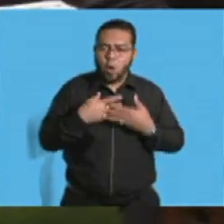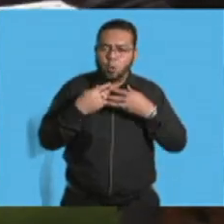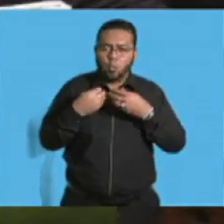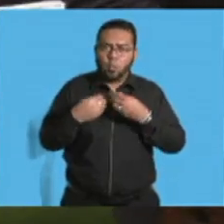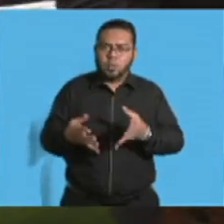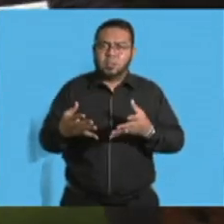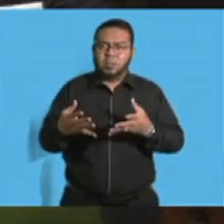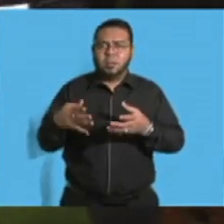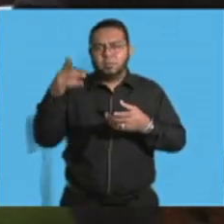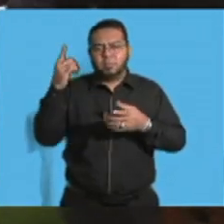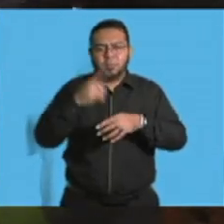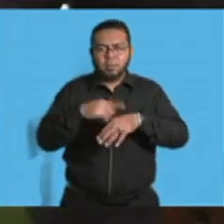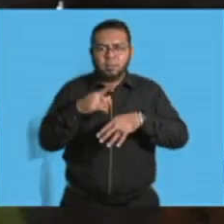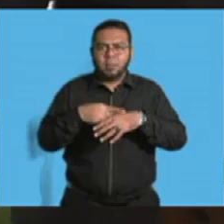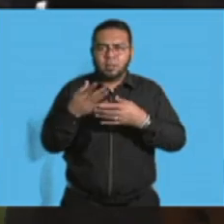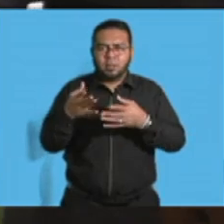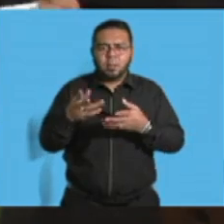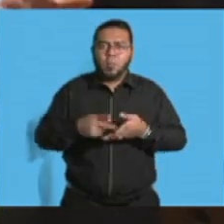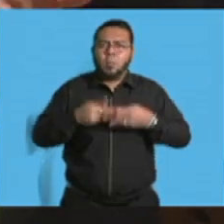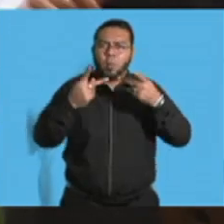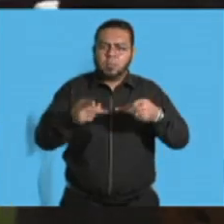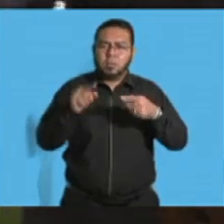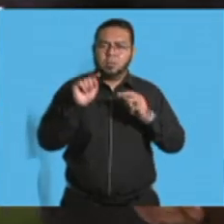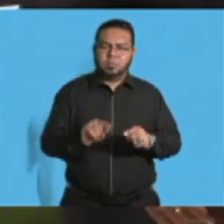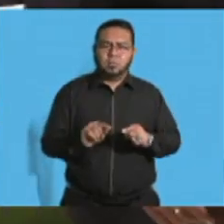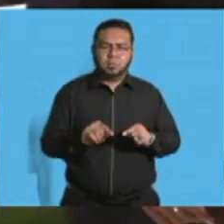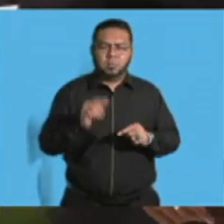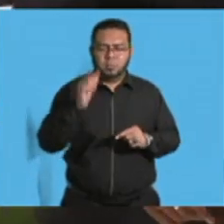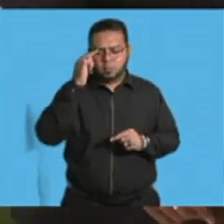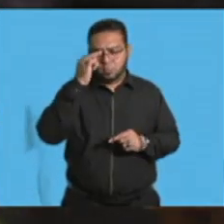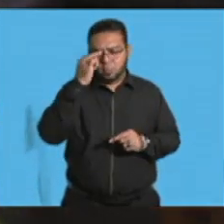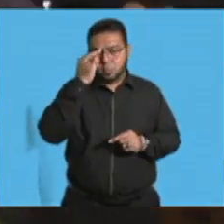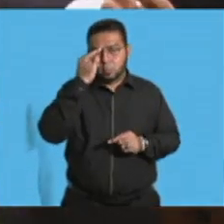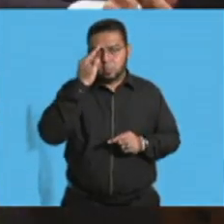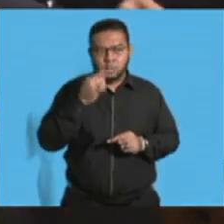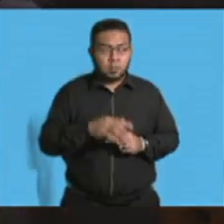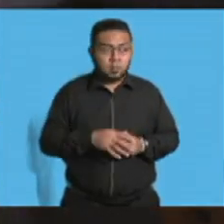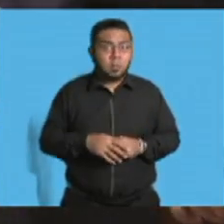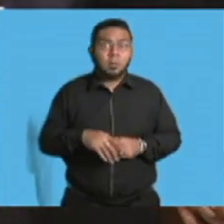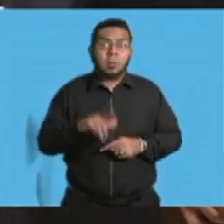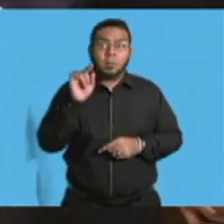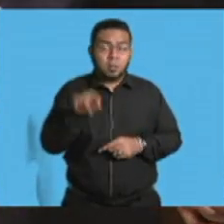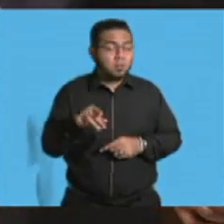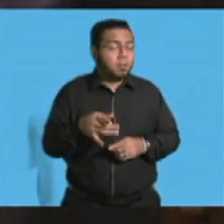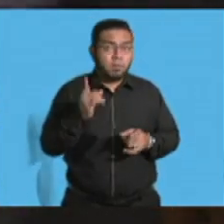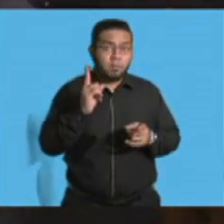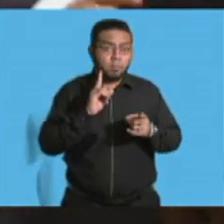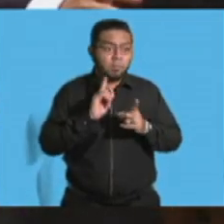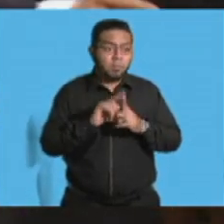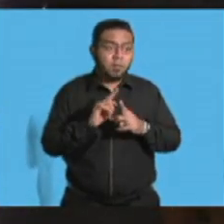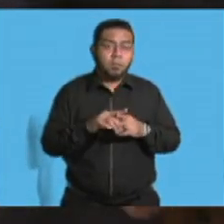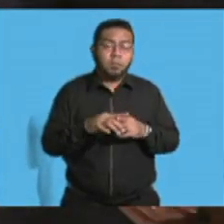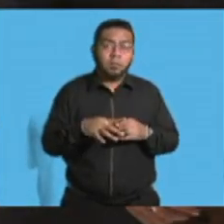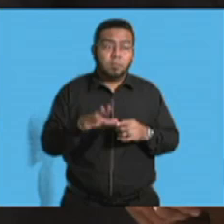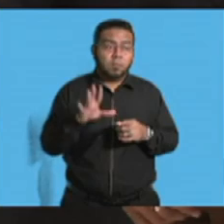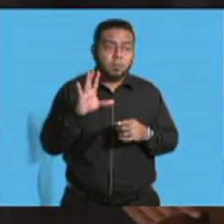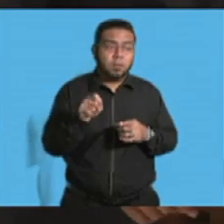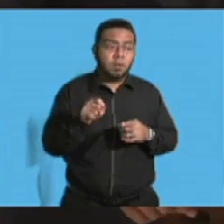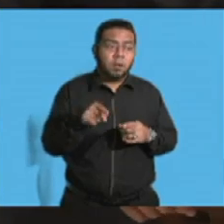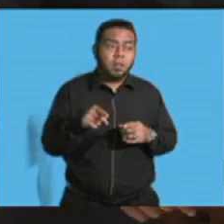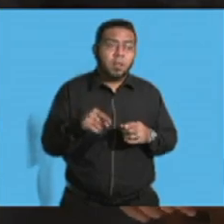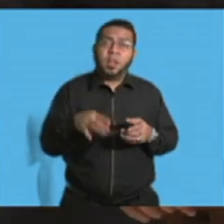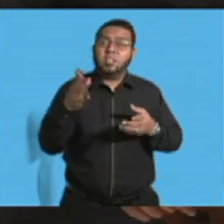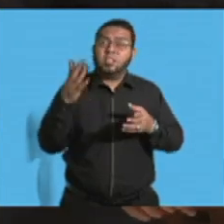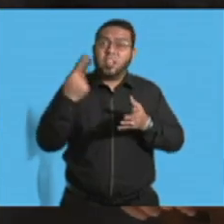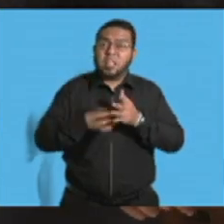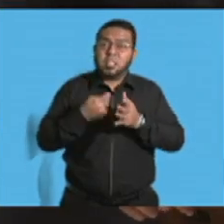the proposals are, Madam Speaker. Madam Speaker, the Honourable Ranuru has very quickly made some illogical claims that taxpayers are being